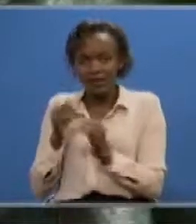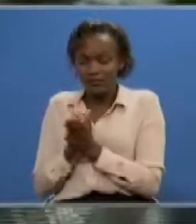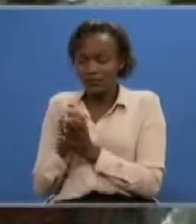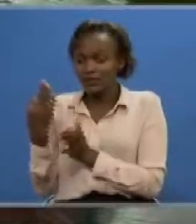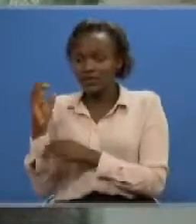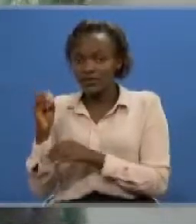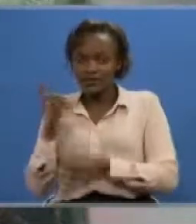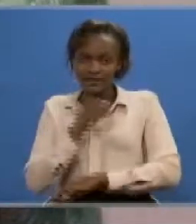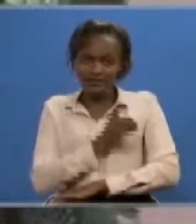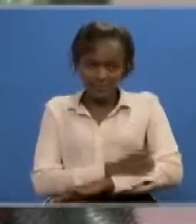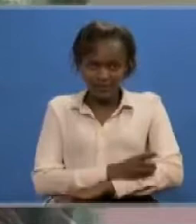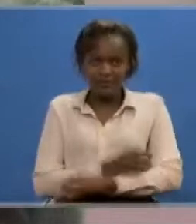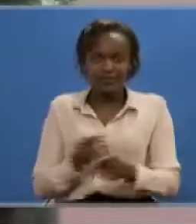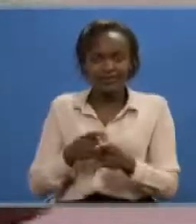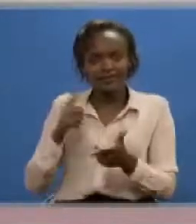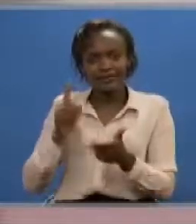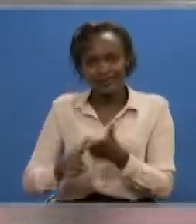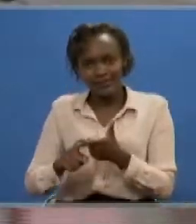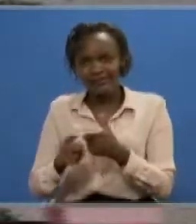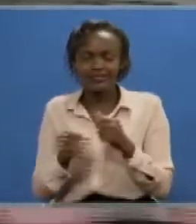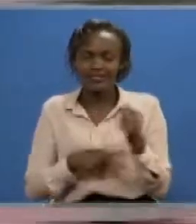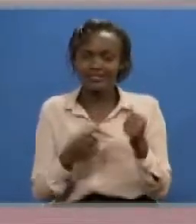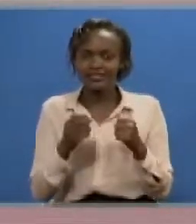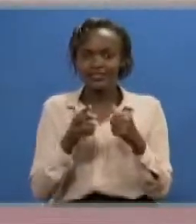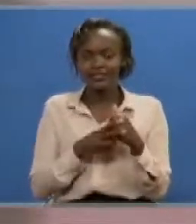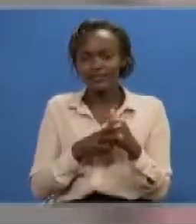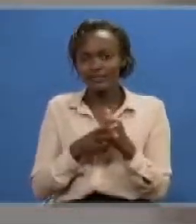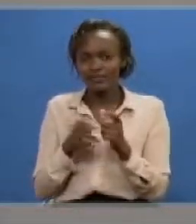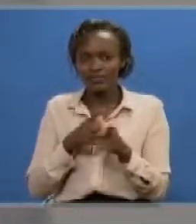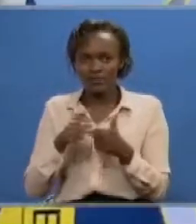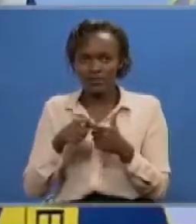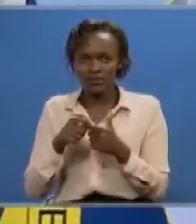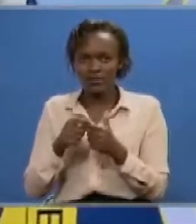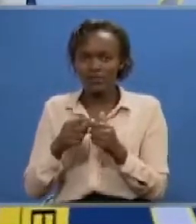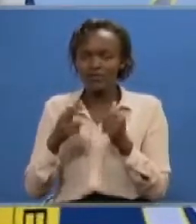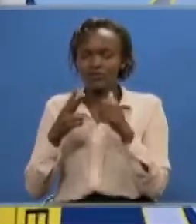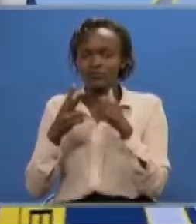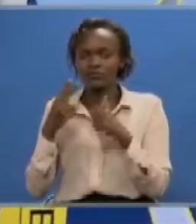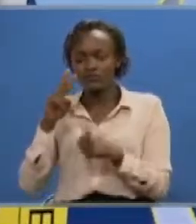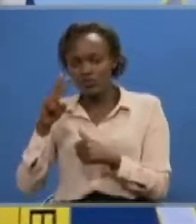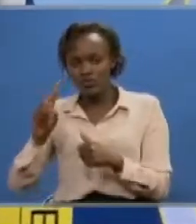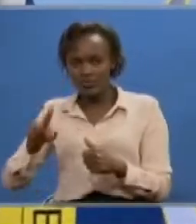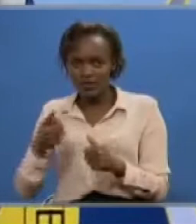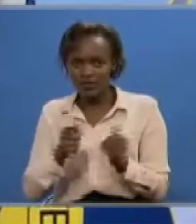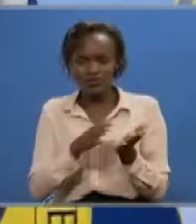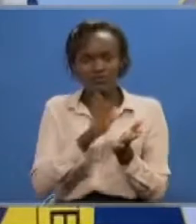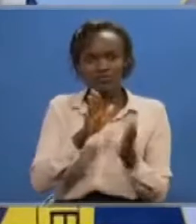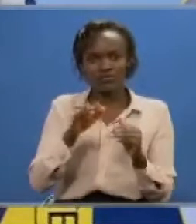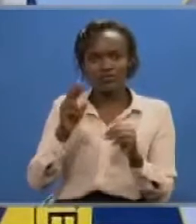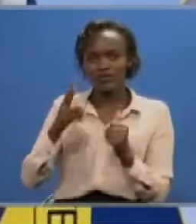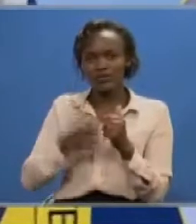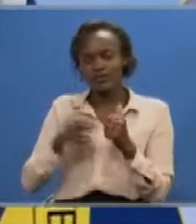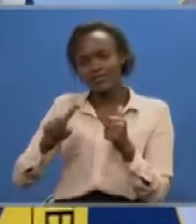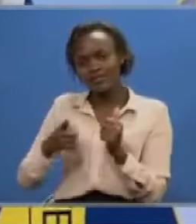days, from 6th June to 6th July, infections have scaled up from 2,600 to over 7,000,